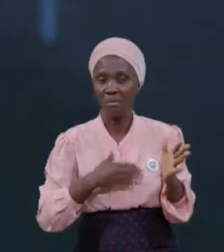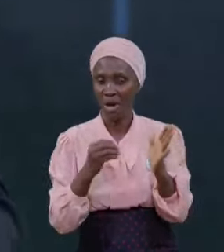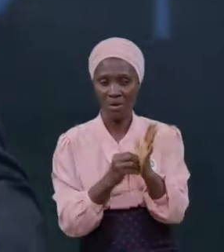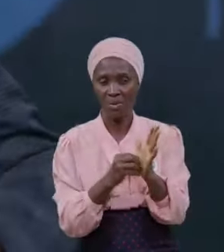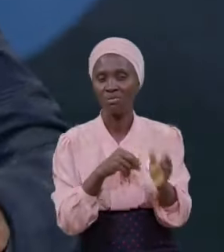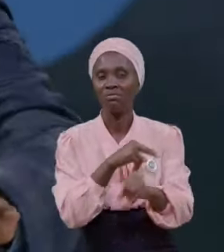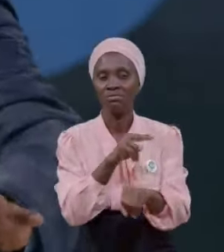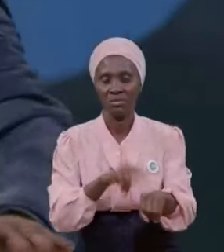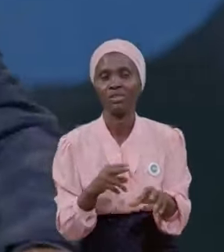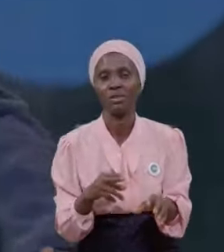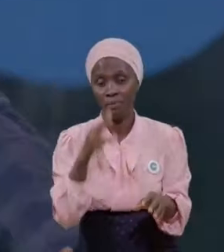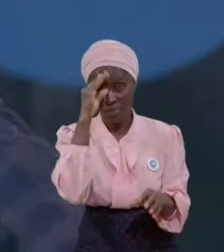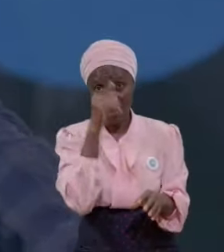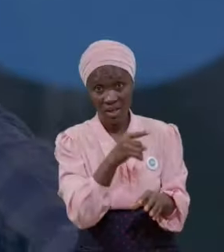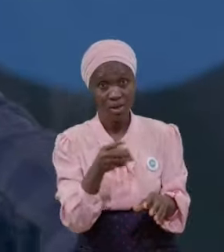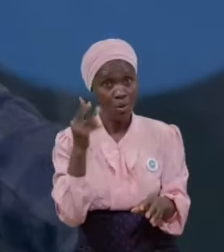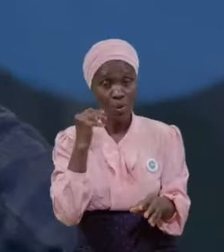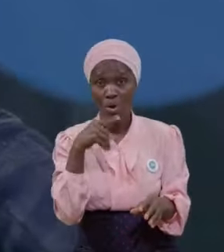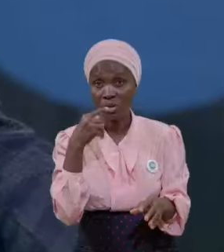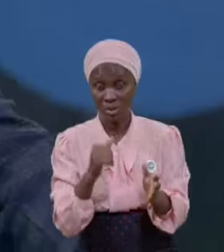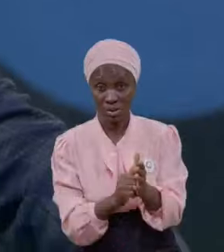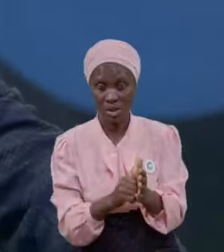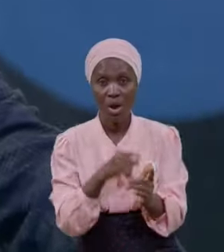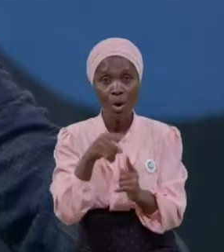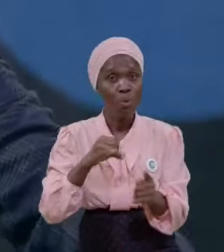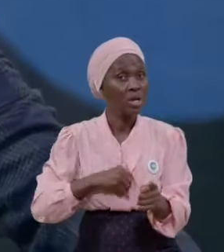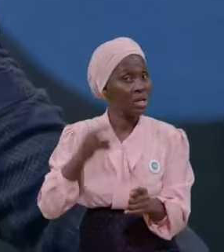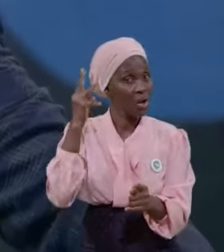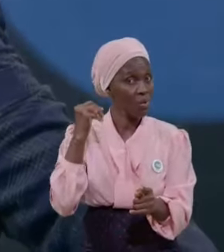I wasn't a real actual Christian, when